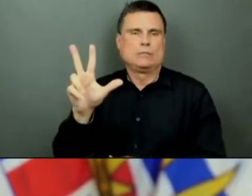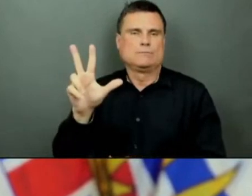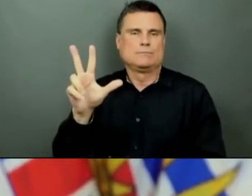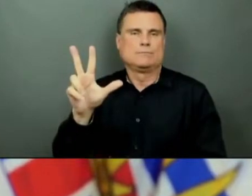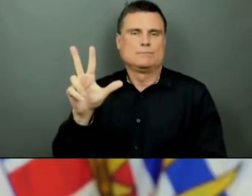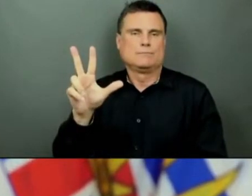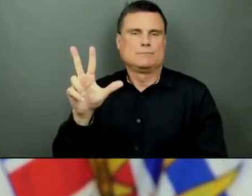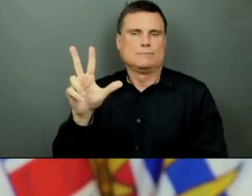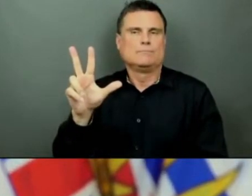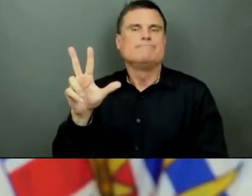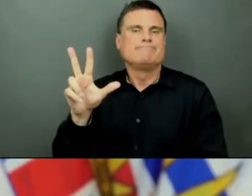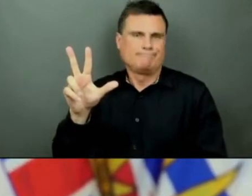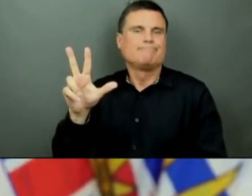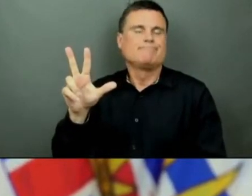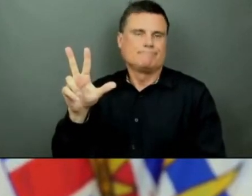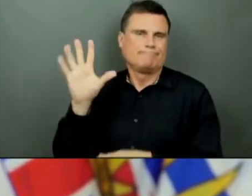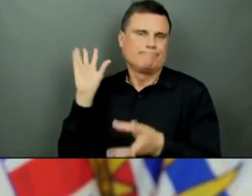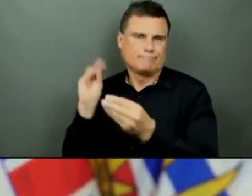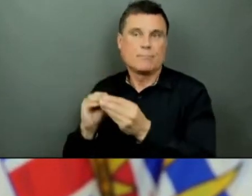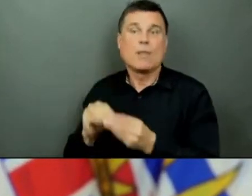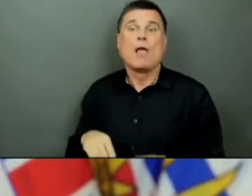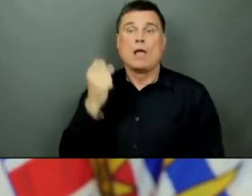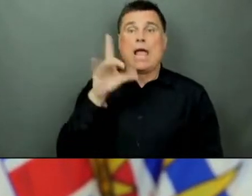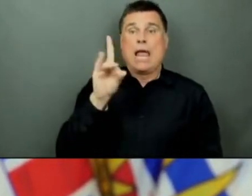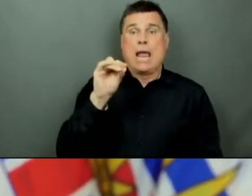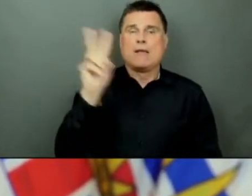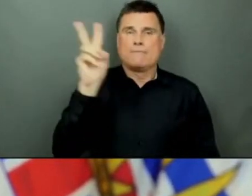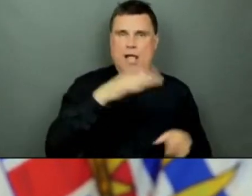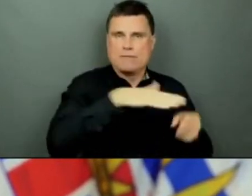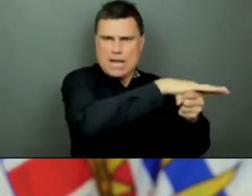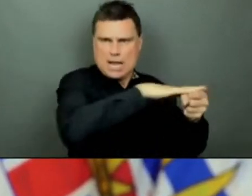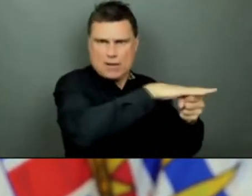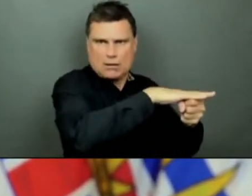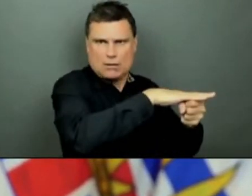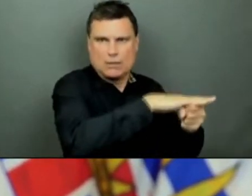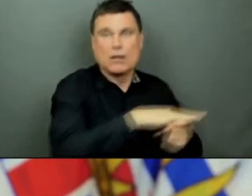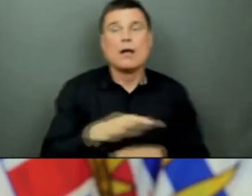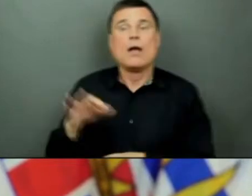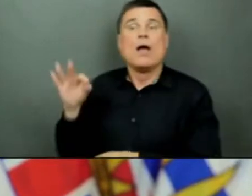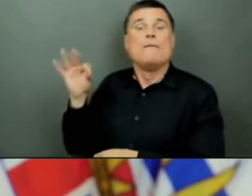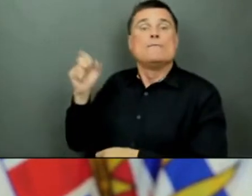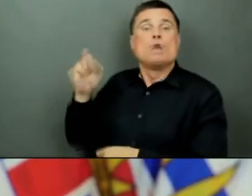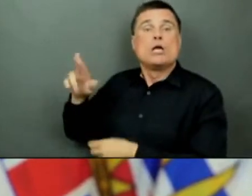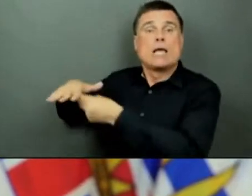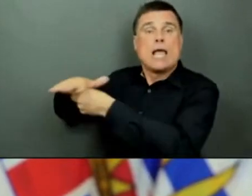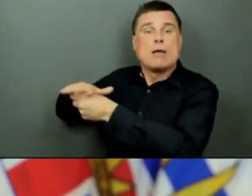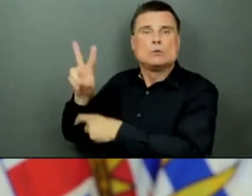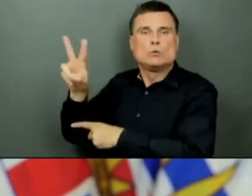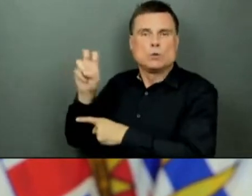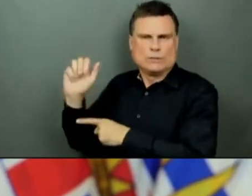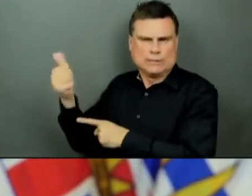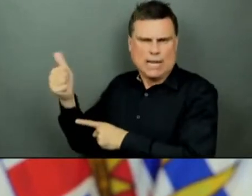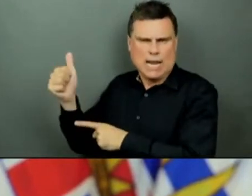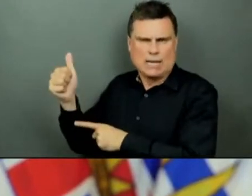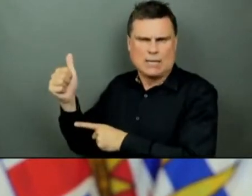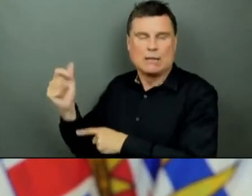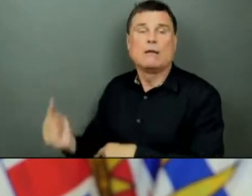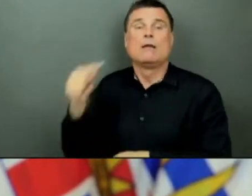140,953 in British Columbia. 80 of the new cases live in the Vancouver Coastal Health Region, 210 in the Fraser Health